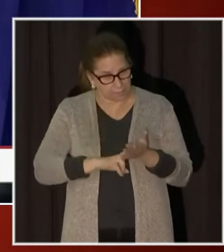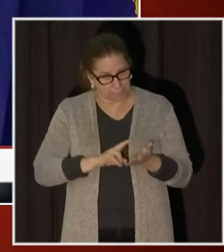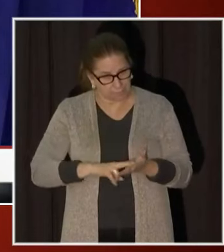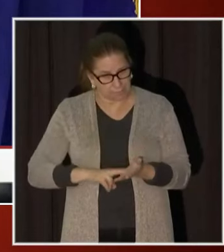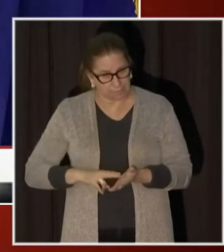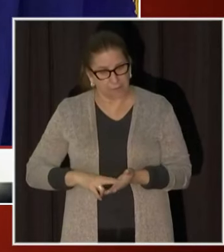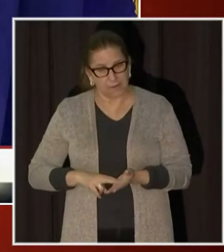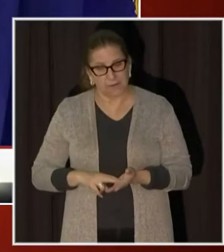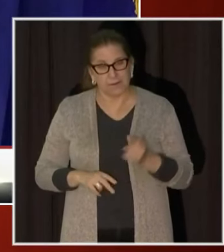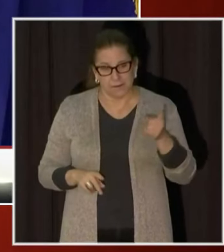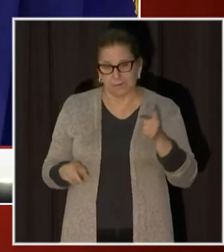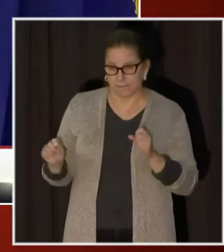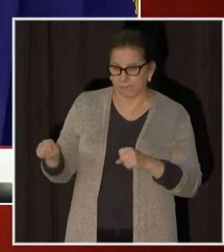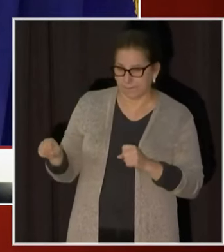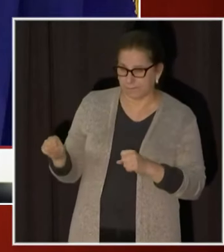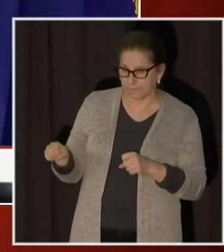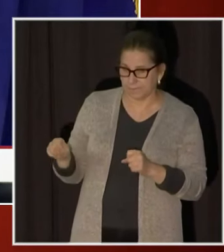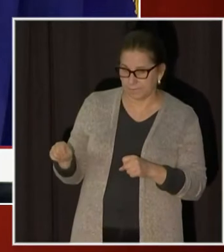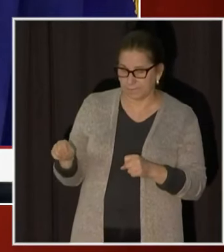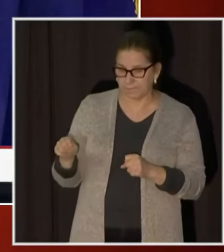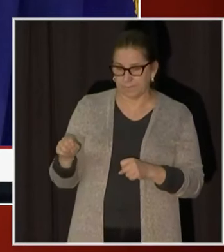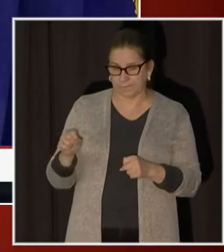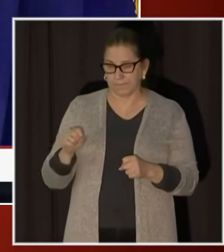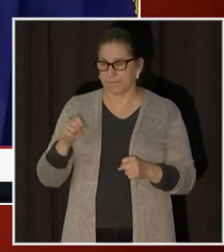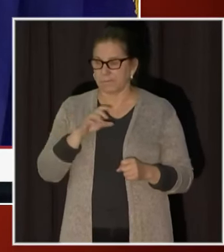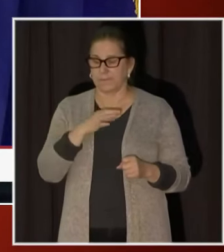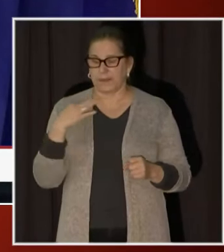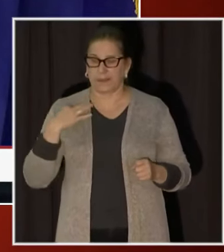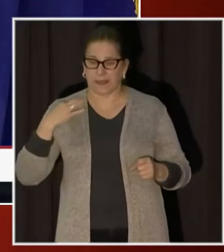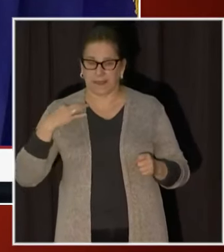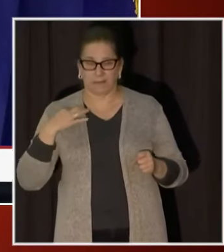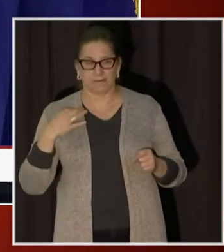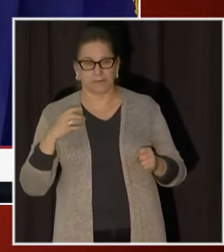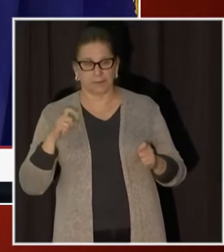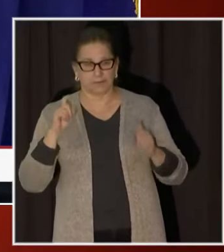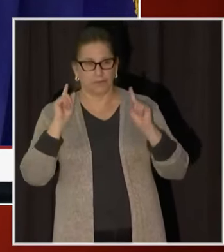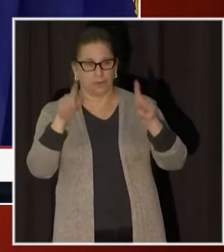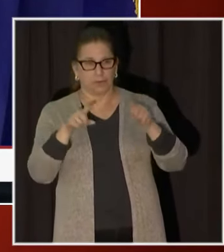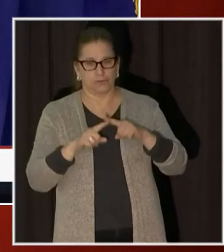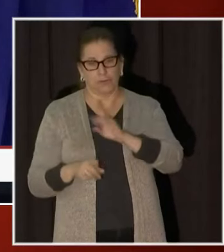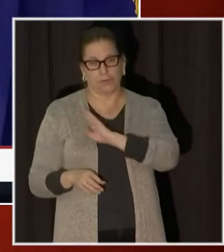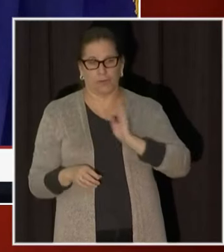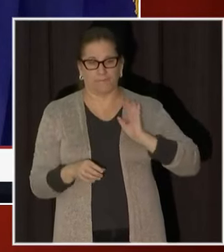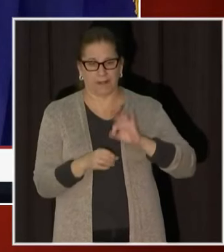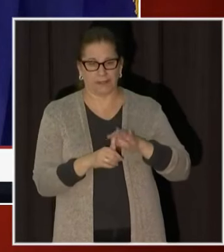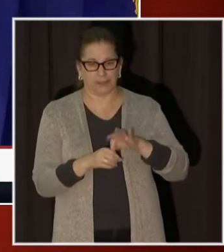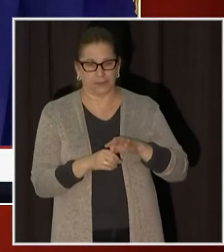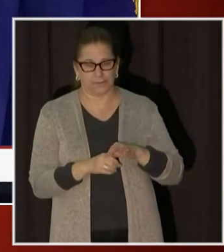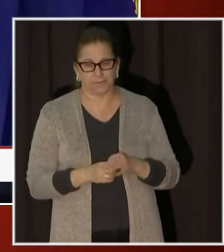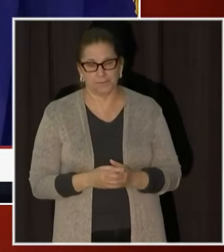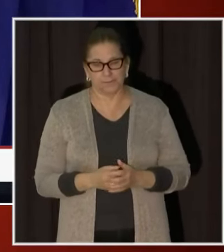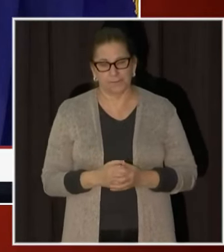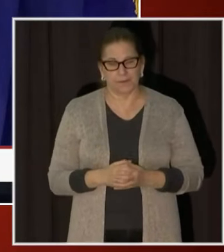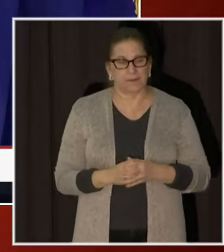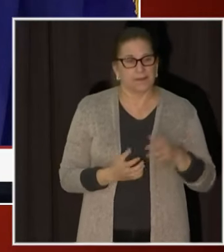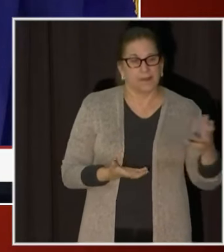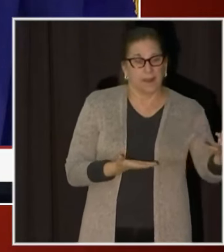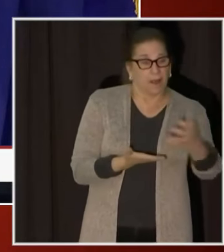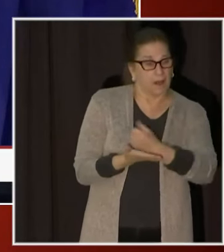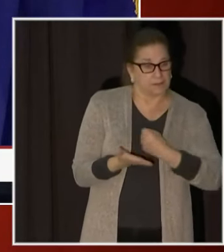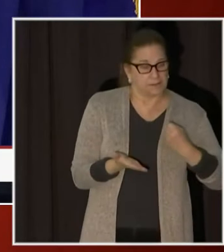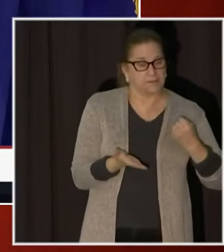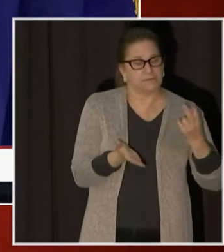to a candidate going to the Board of Elections and getting, if I remember correctly, there are 20 signatures on a page, getting